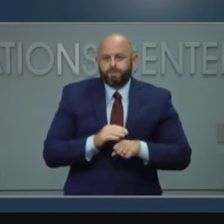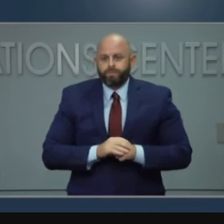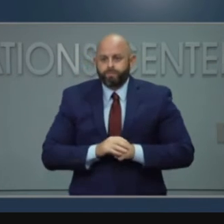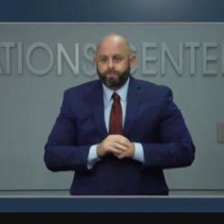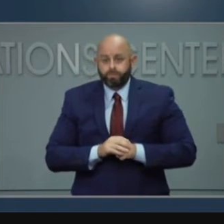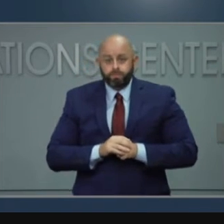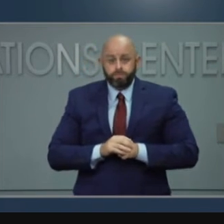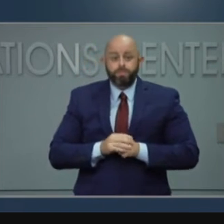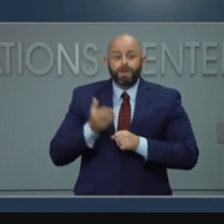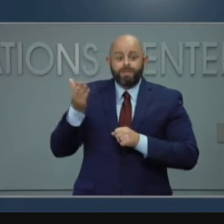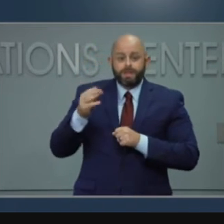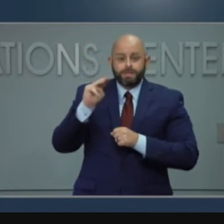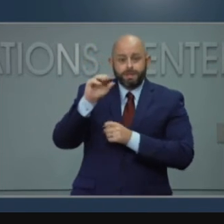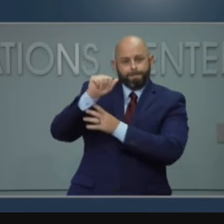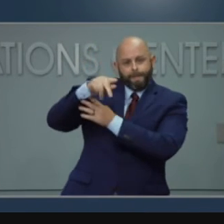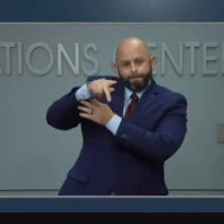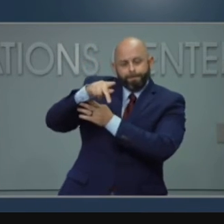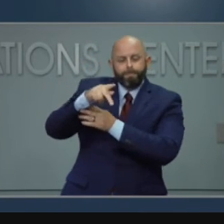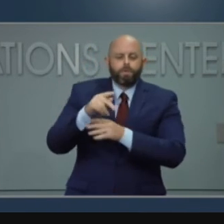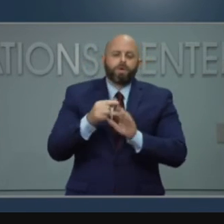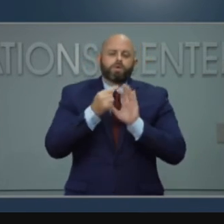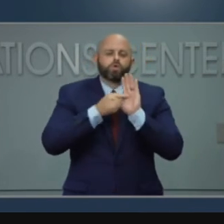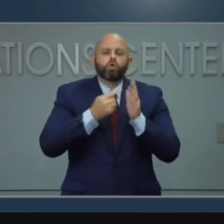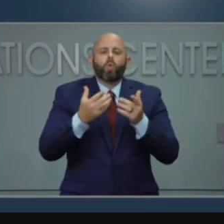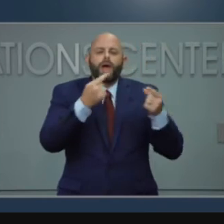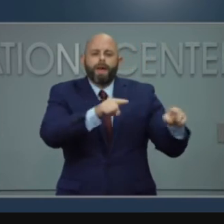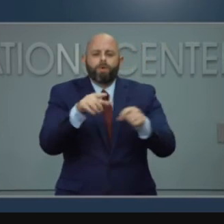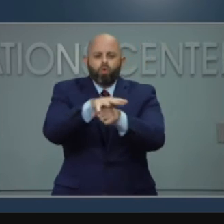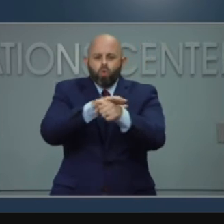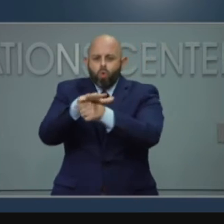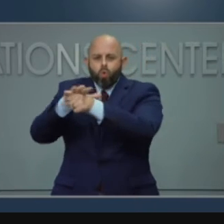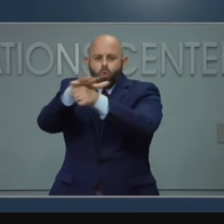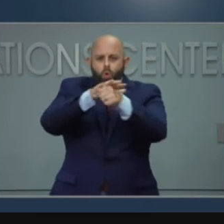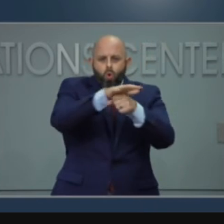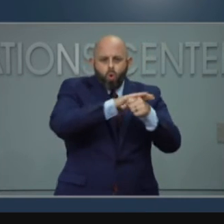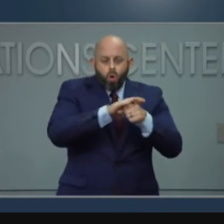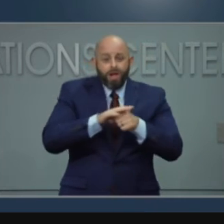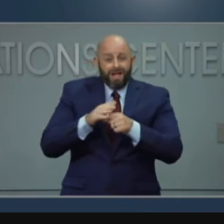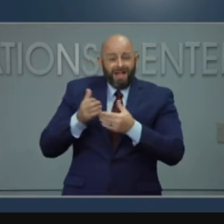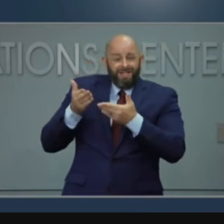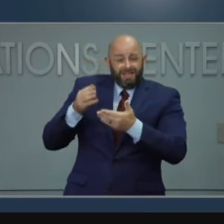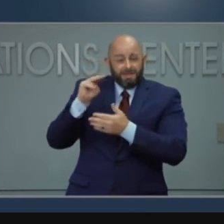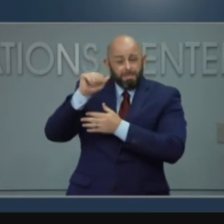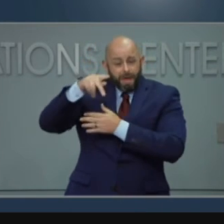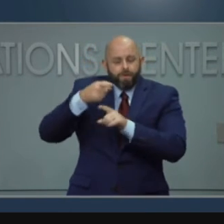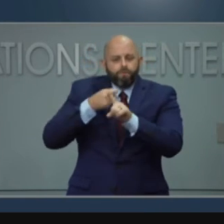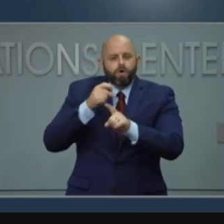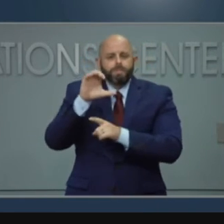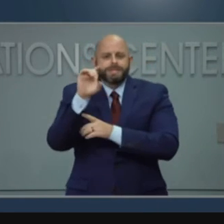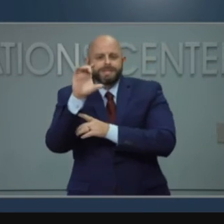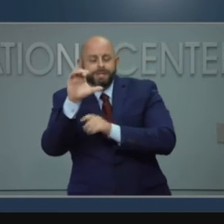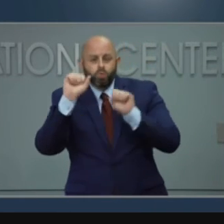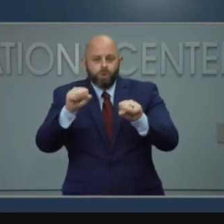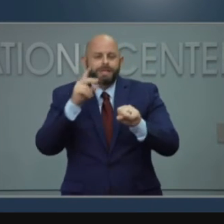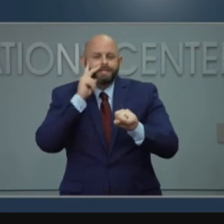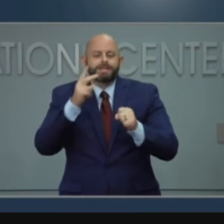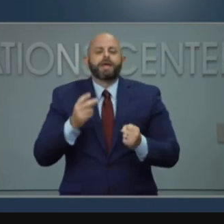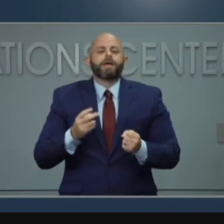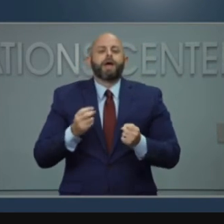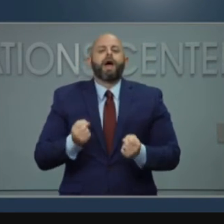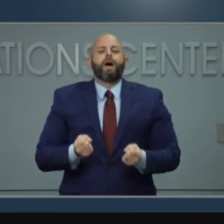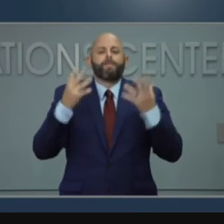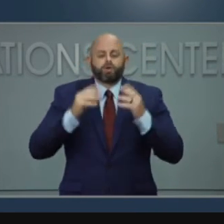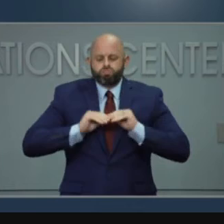what's happening at the local level. This map is from the CDC and shows the level of community viral